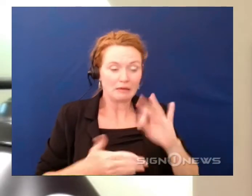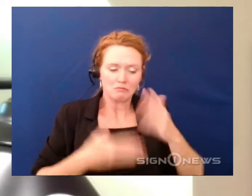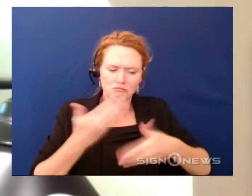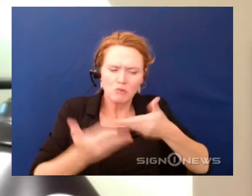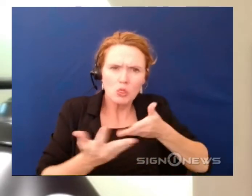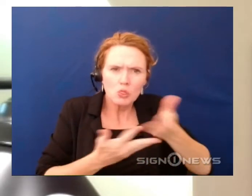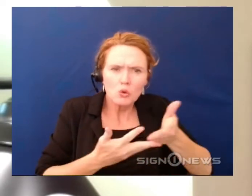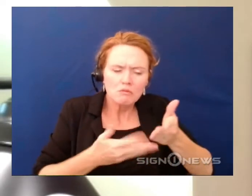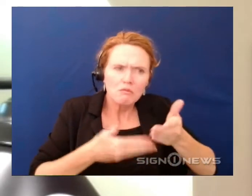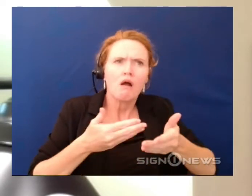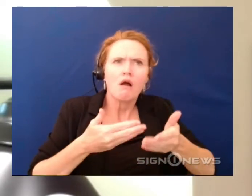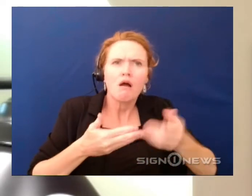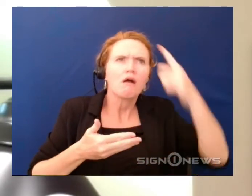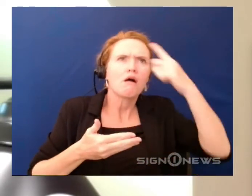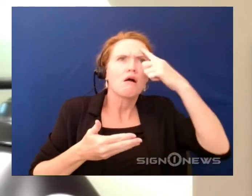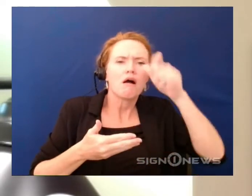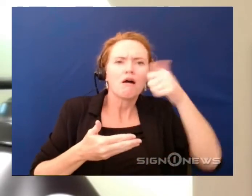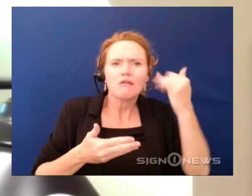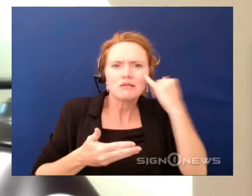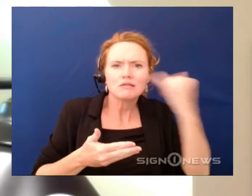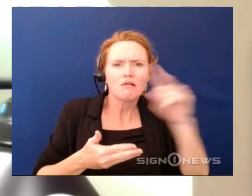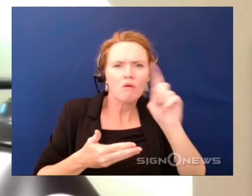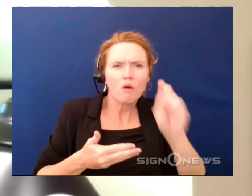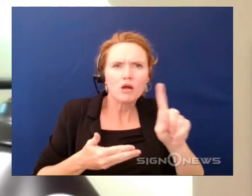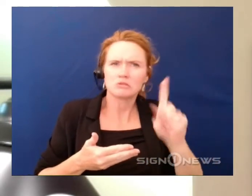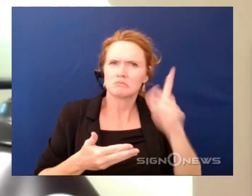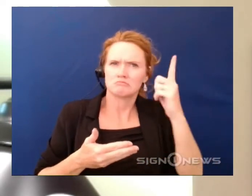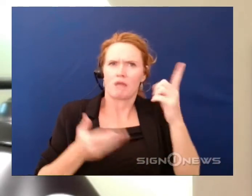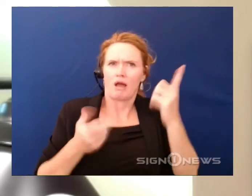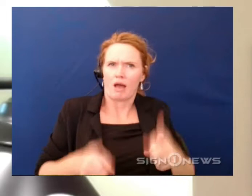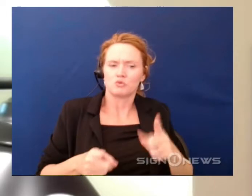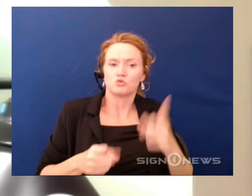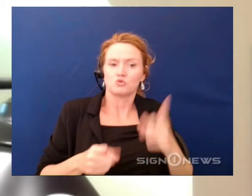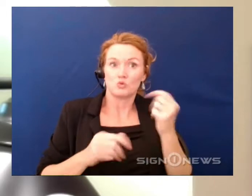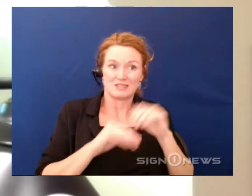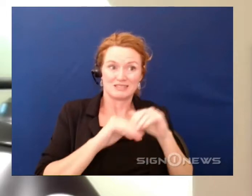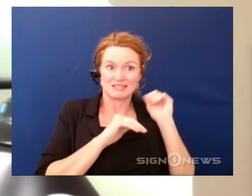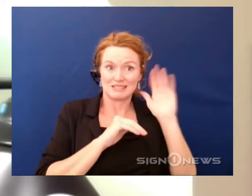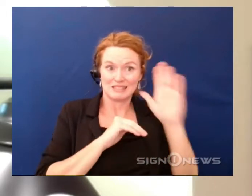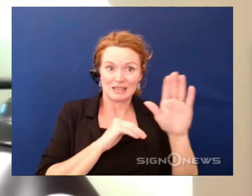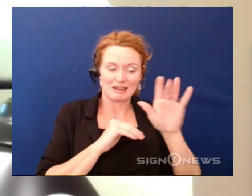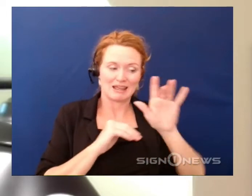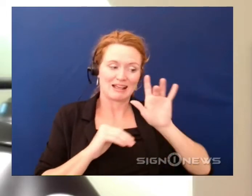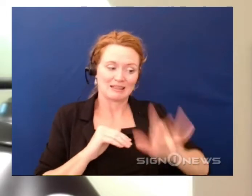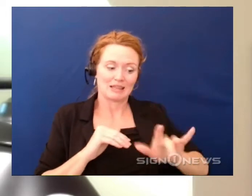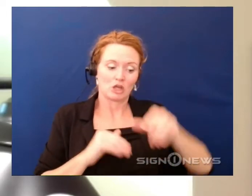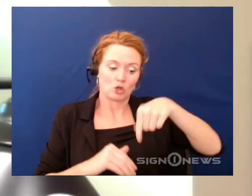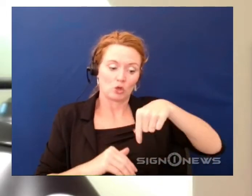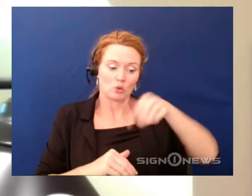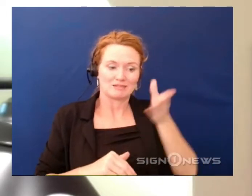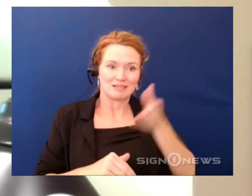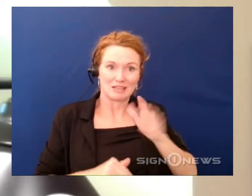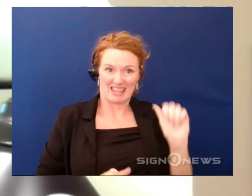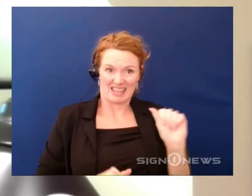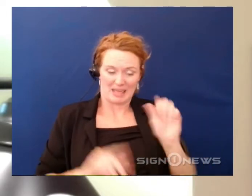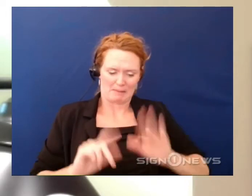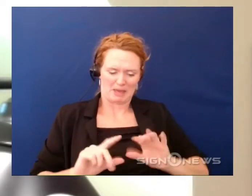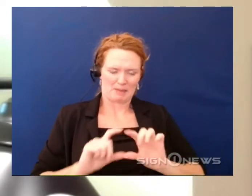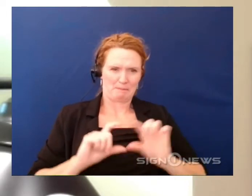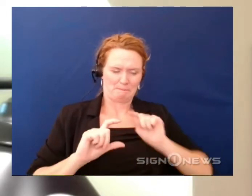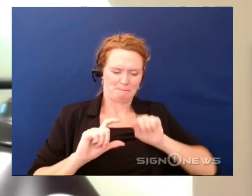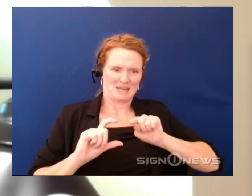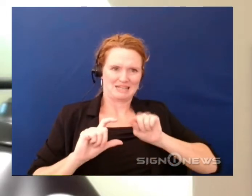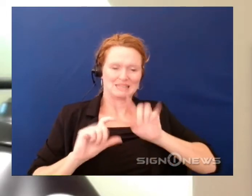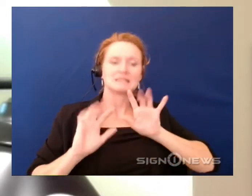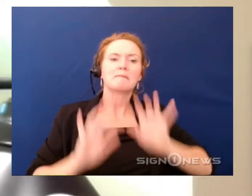and conservatorship and their alternatives occur to you, you can submit them by clicking on the Q&A button on the bottom of your screen and then